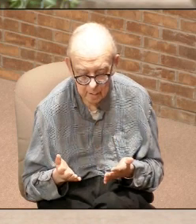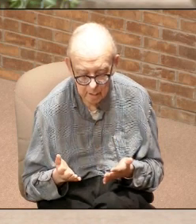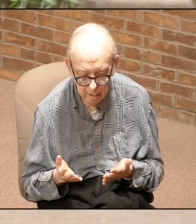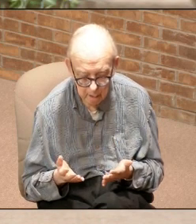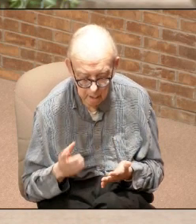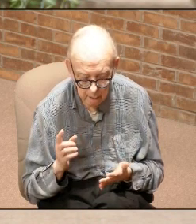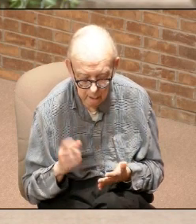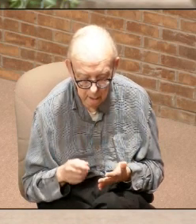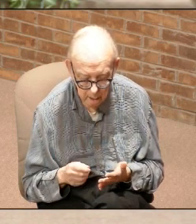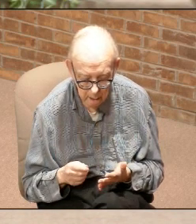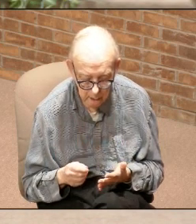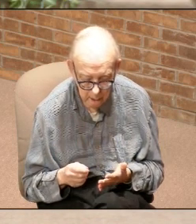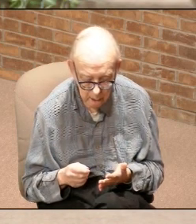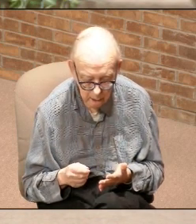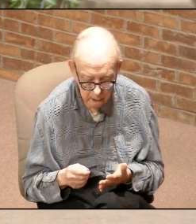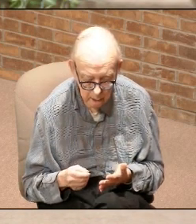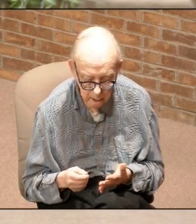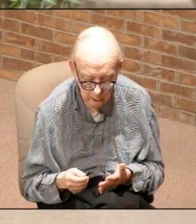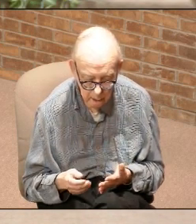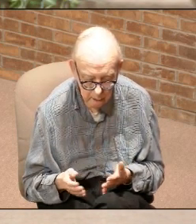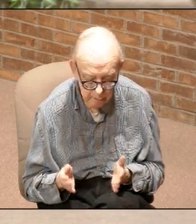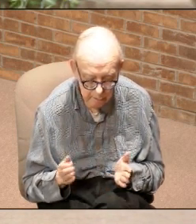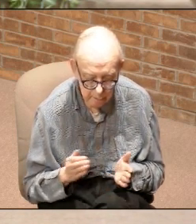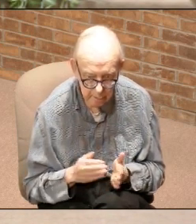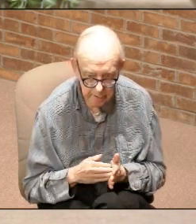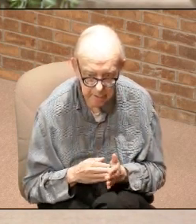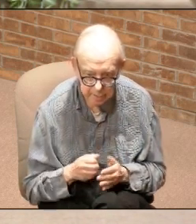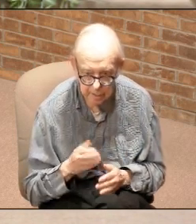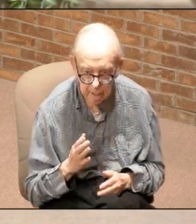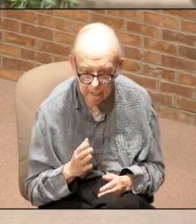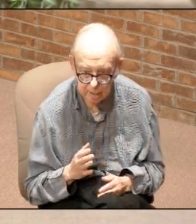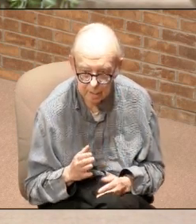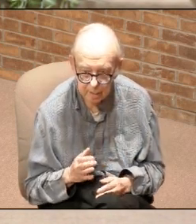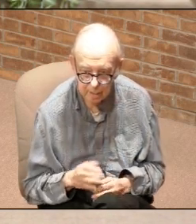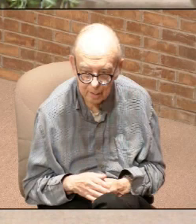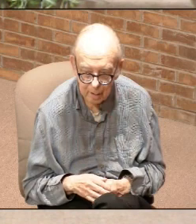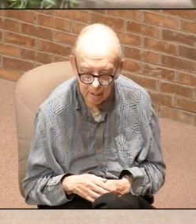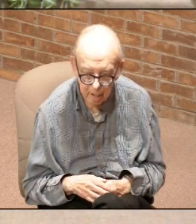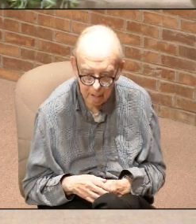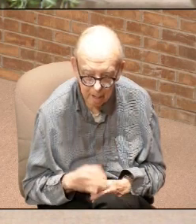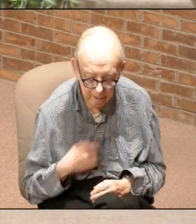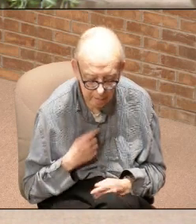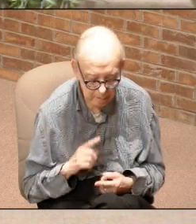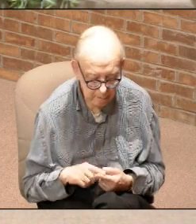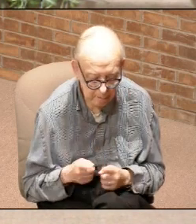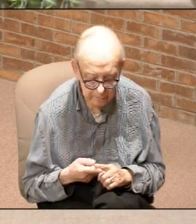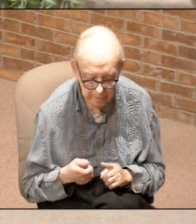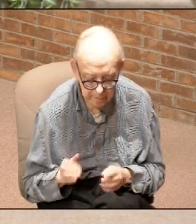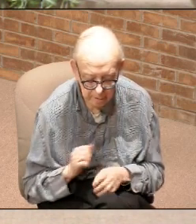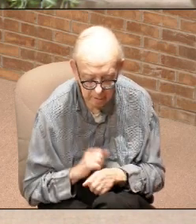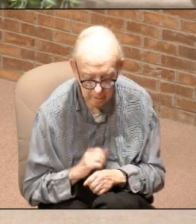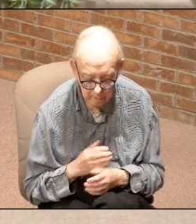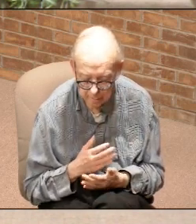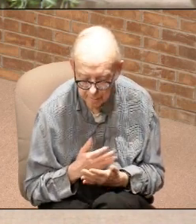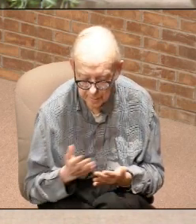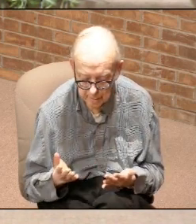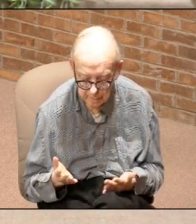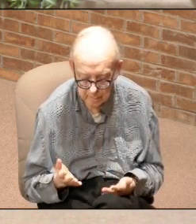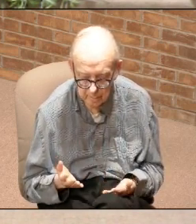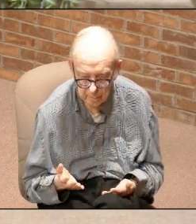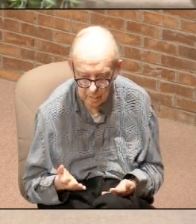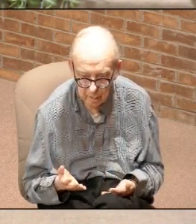i needed to return to god but i needed to return to people oh i had friends that i worked with and all that stuff